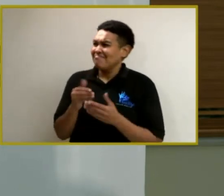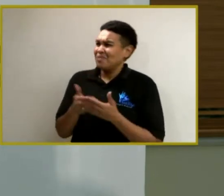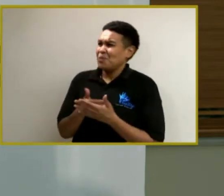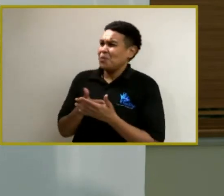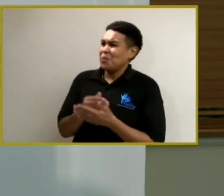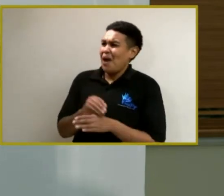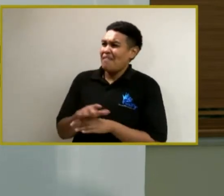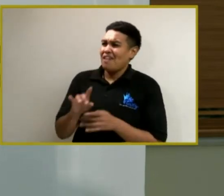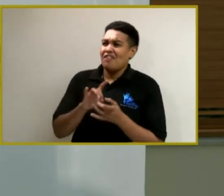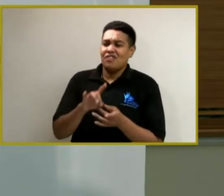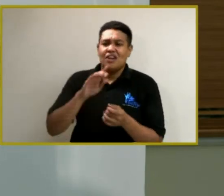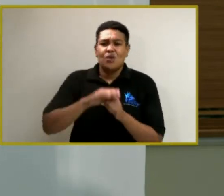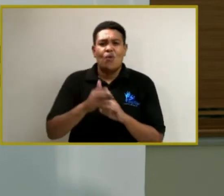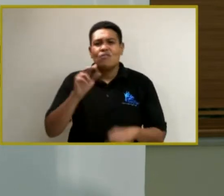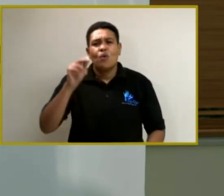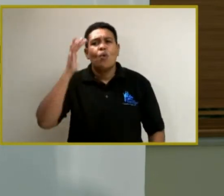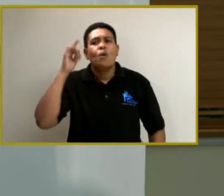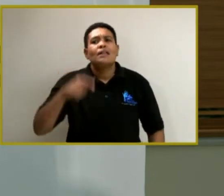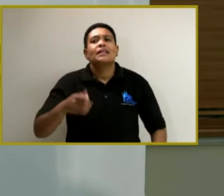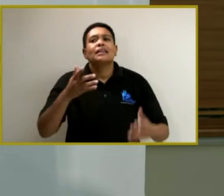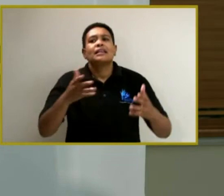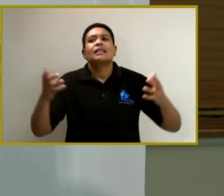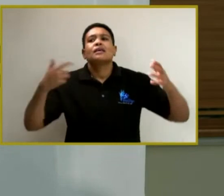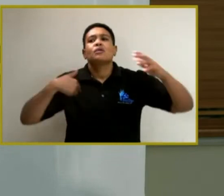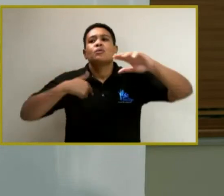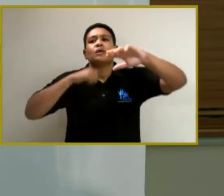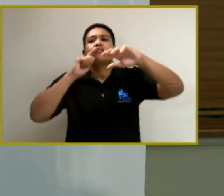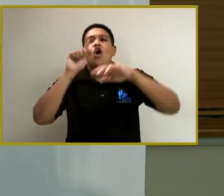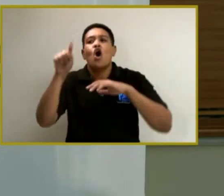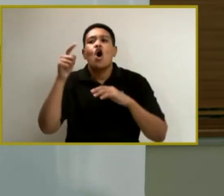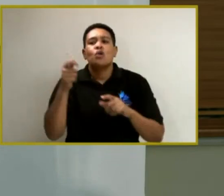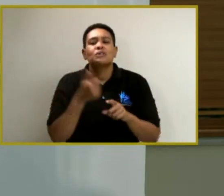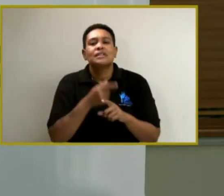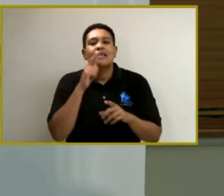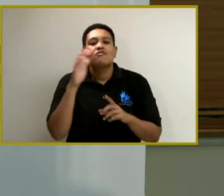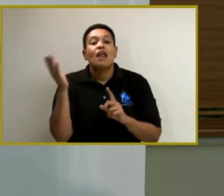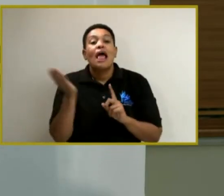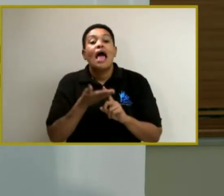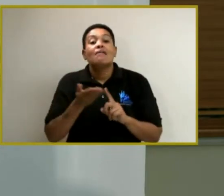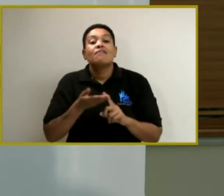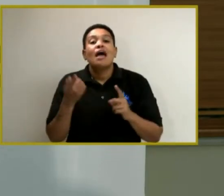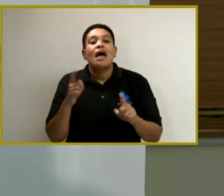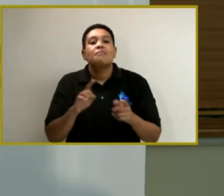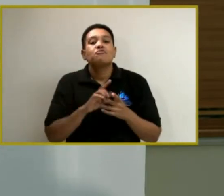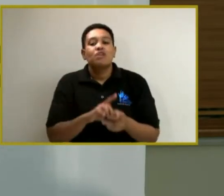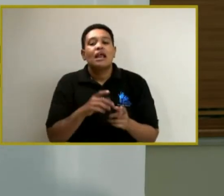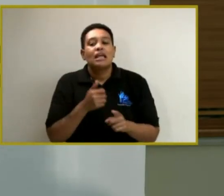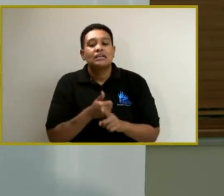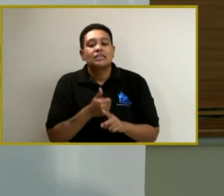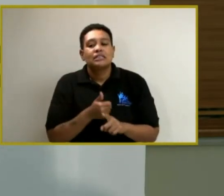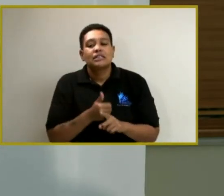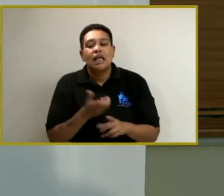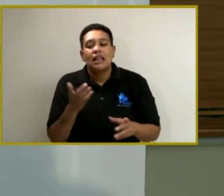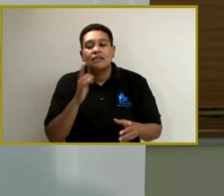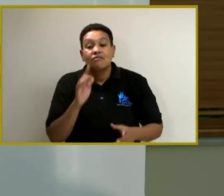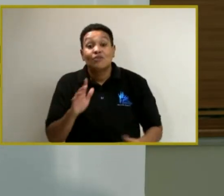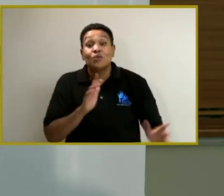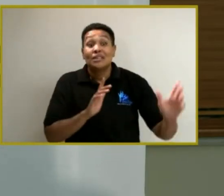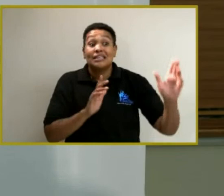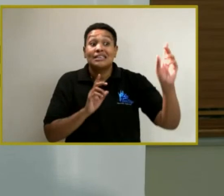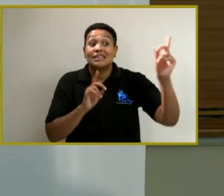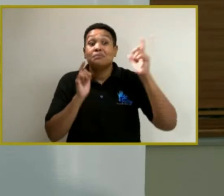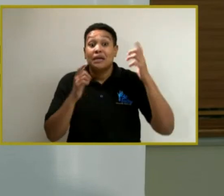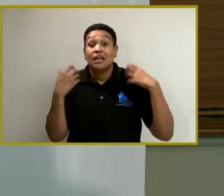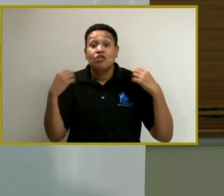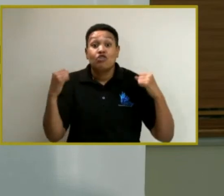COVID, because these are things that we have always advocated for in terms of speedy recovery